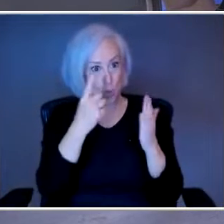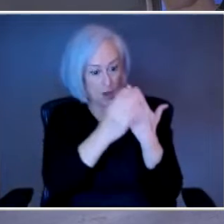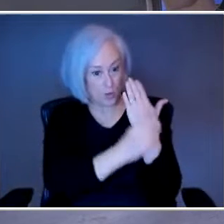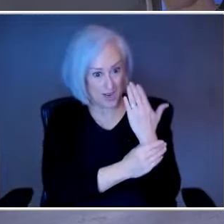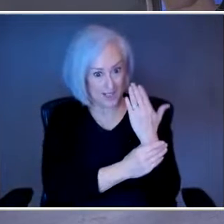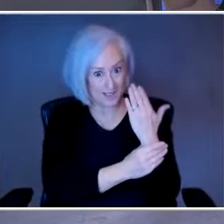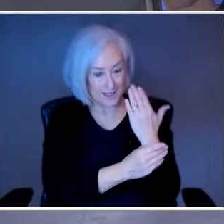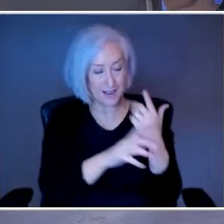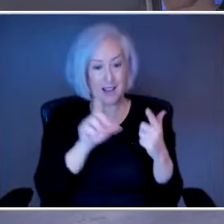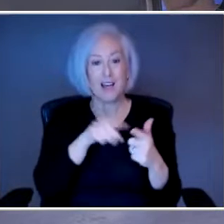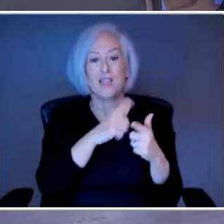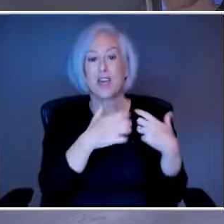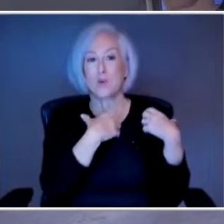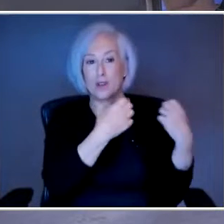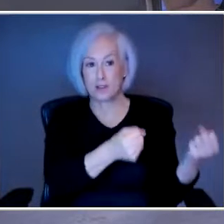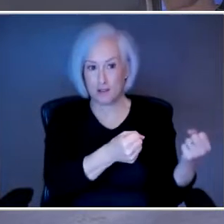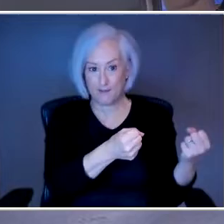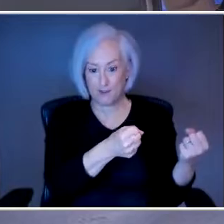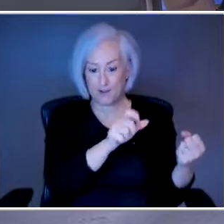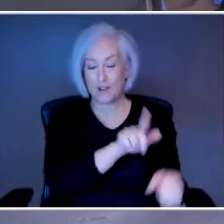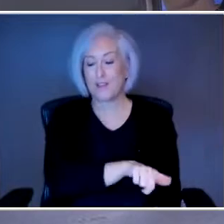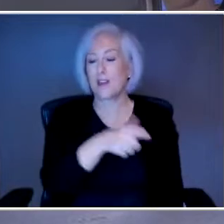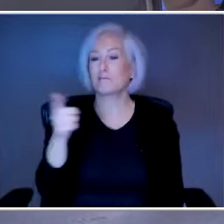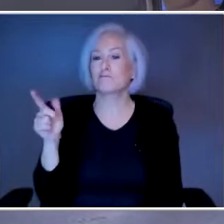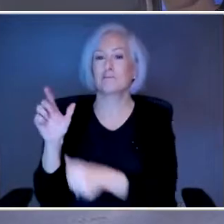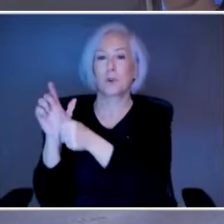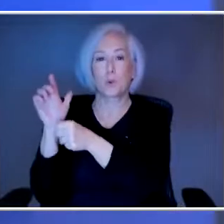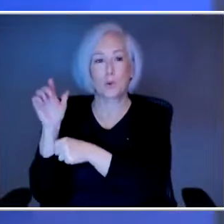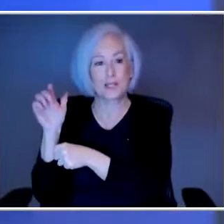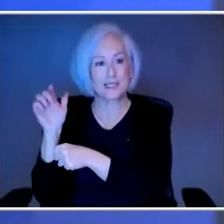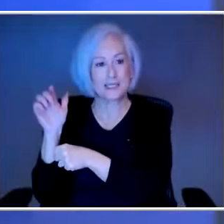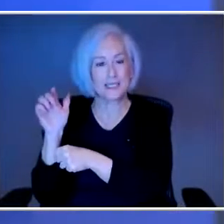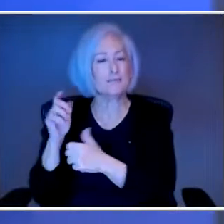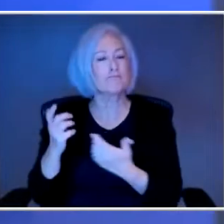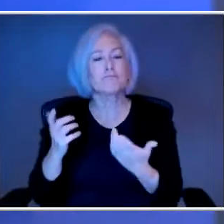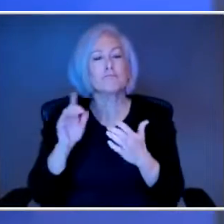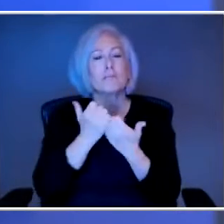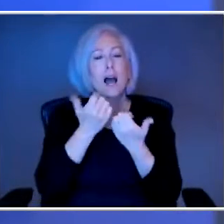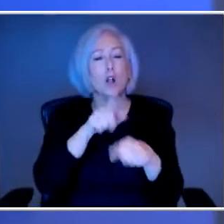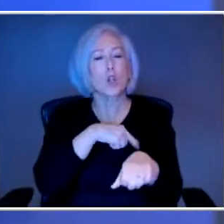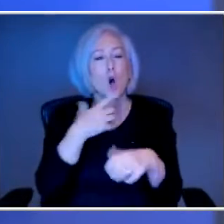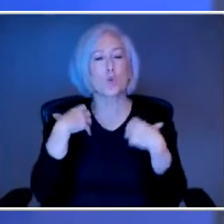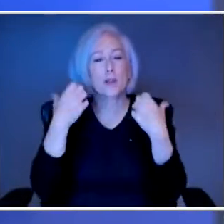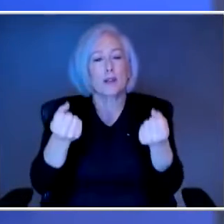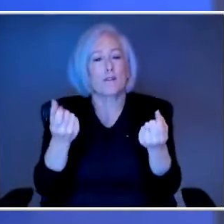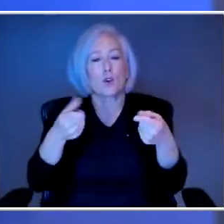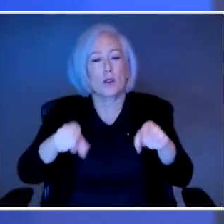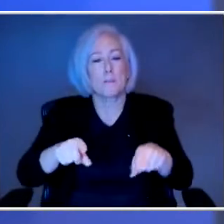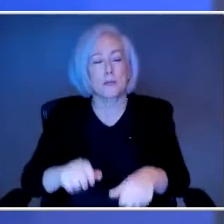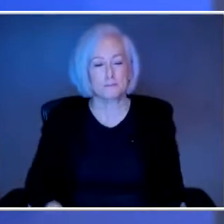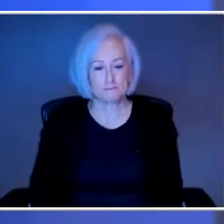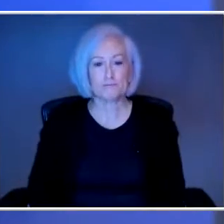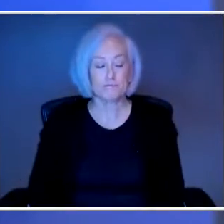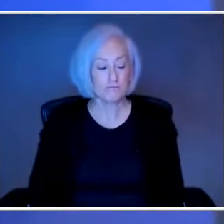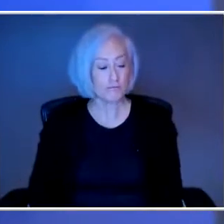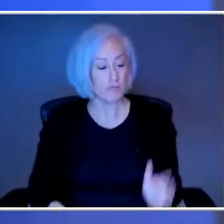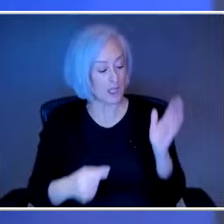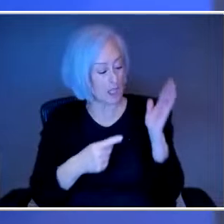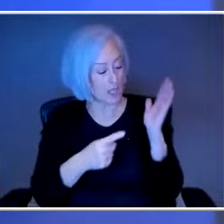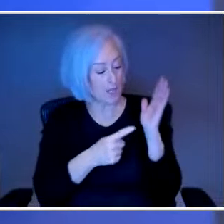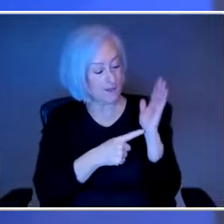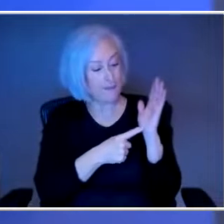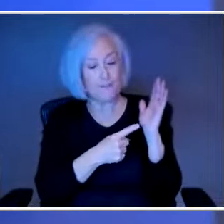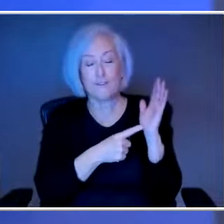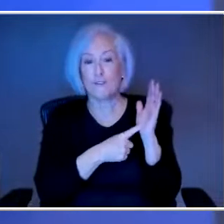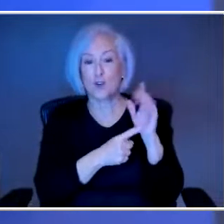have surgery on the other wrist. How long did that recovery take? Well, I would say my first wrist was my left